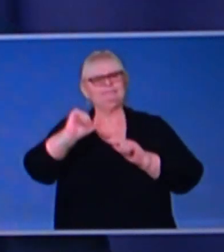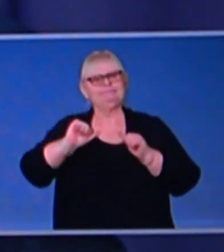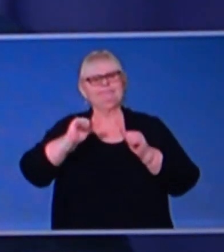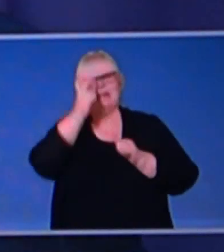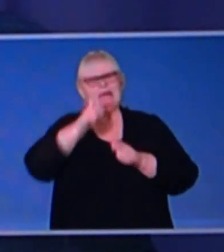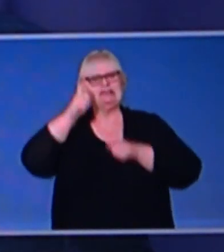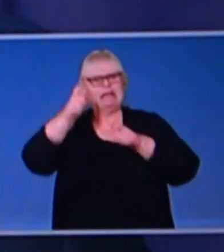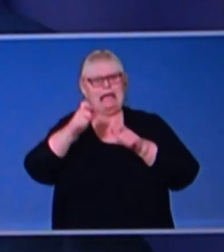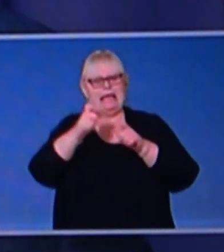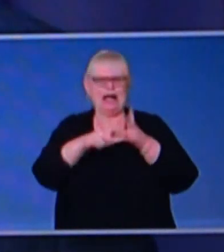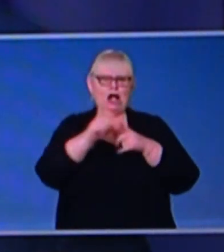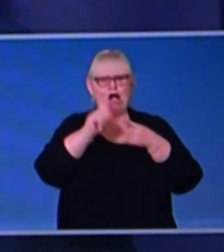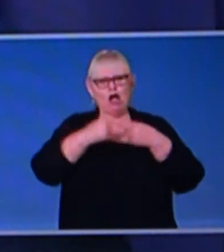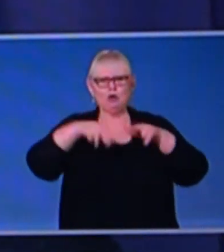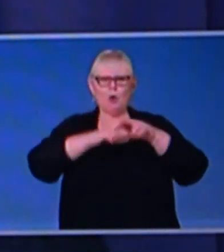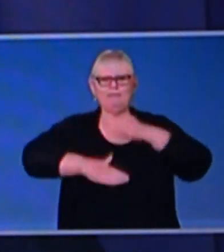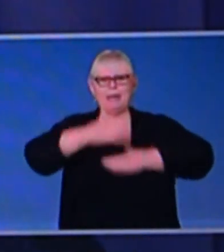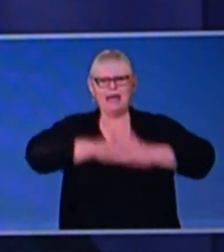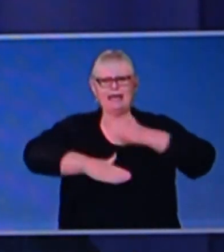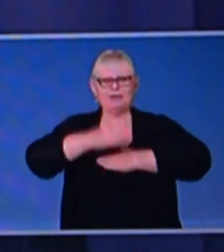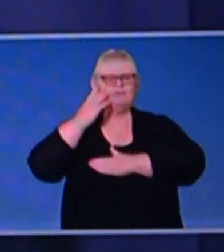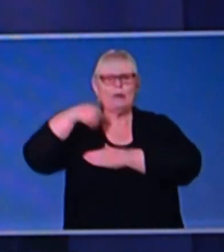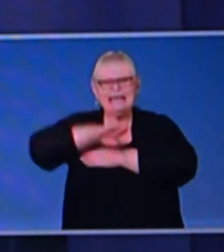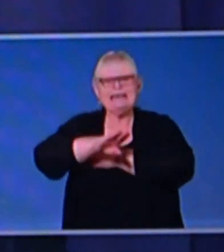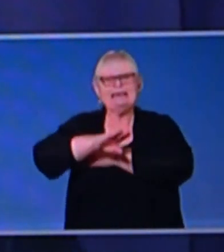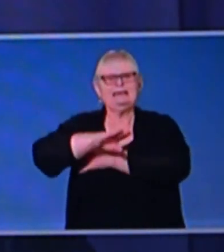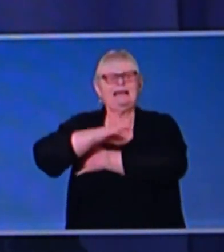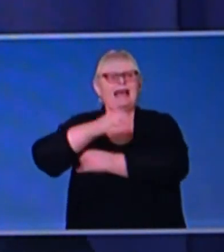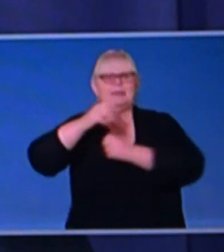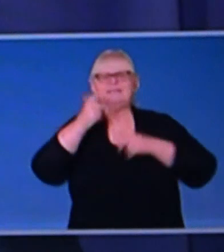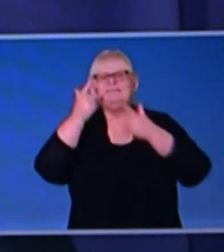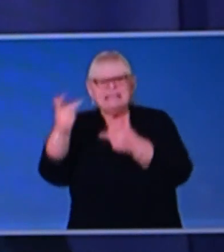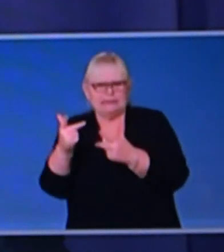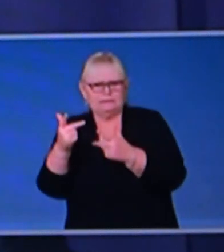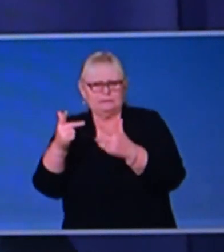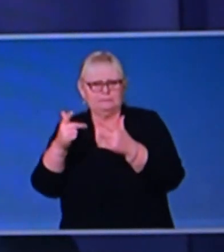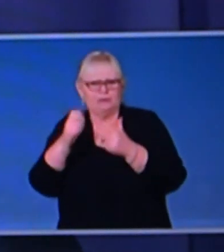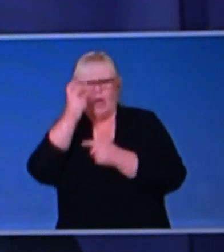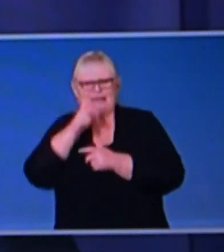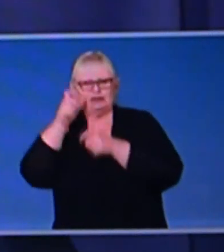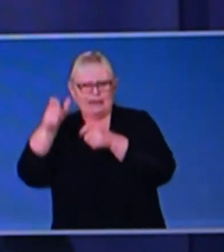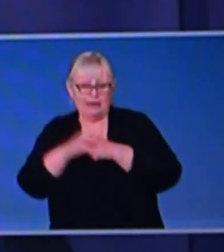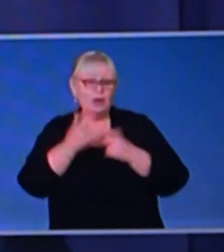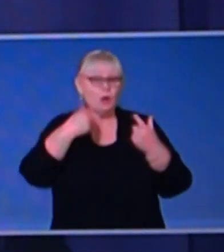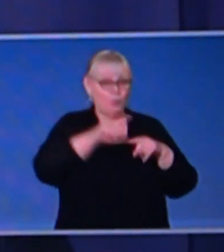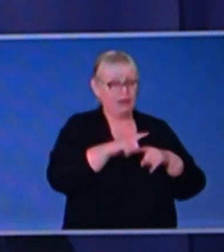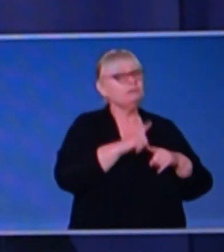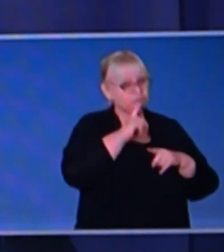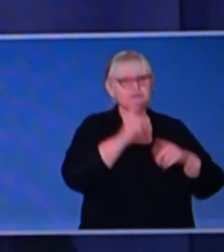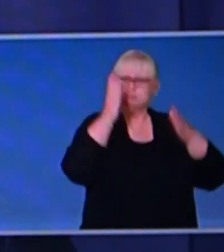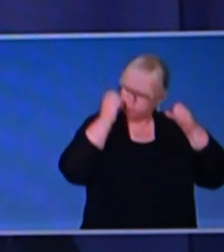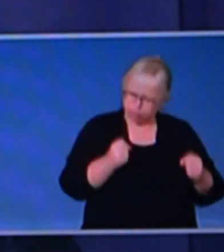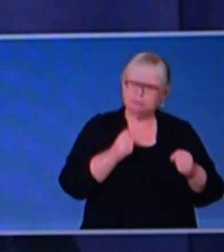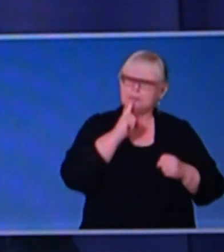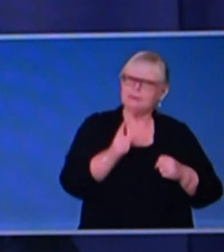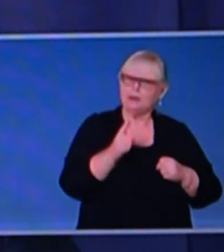for supporting visitations to aged care facilities. You'll be aware of the strong views the National Cabinet and I have expressed in